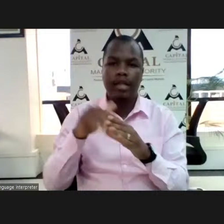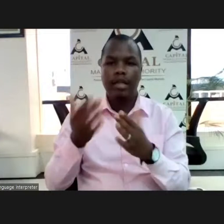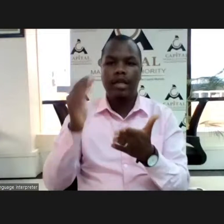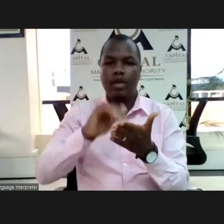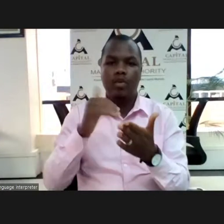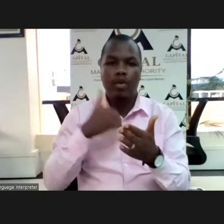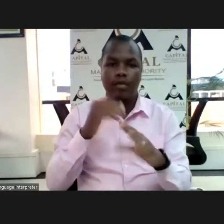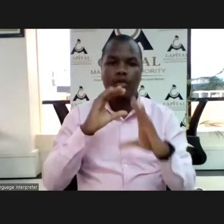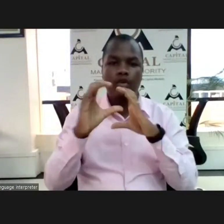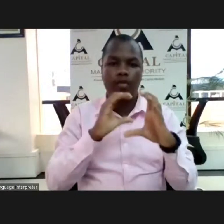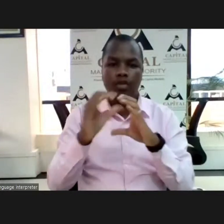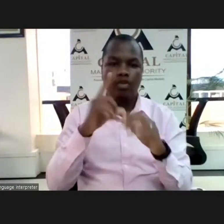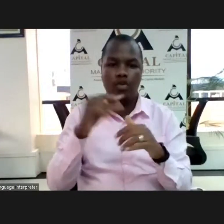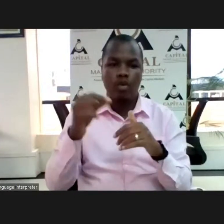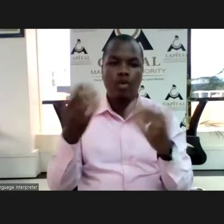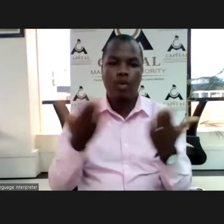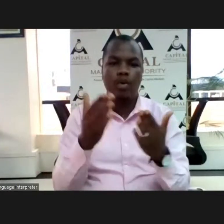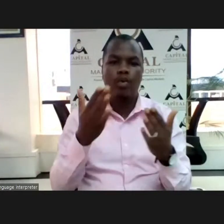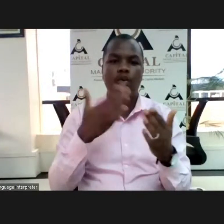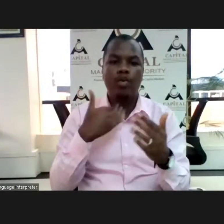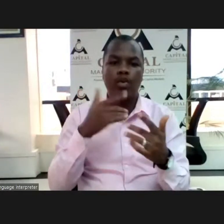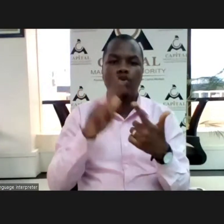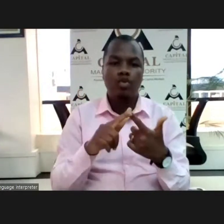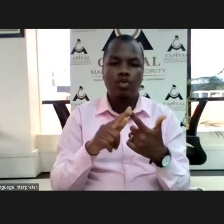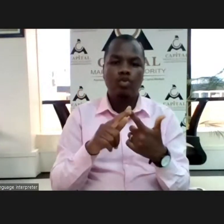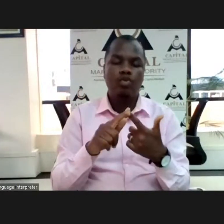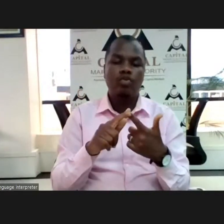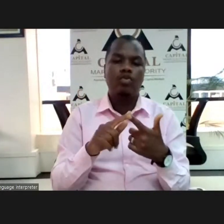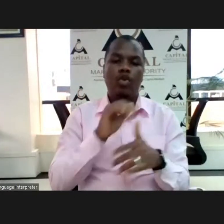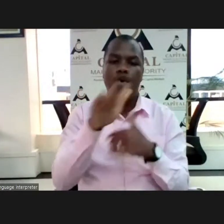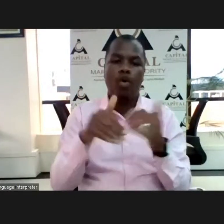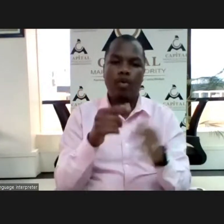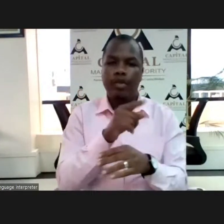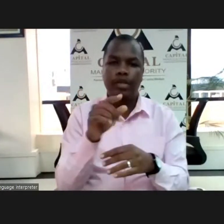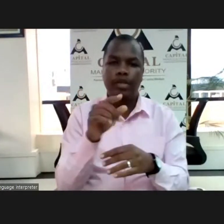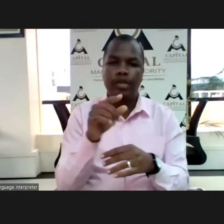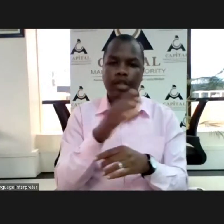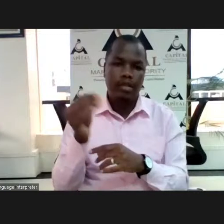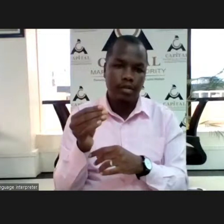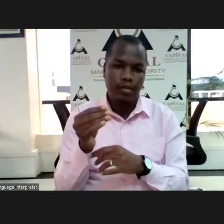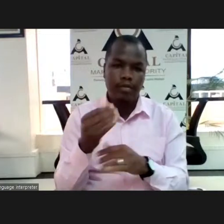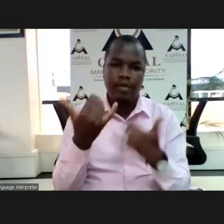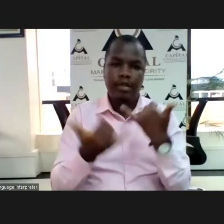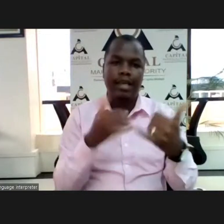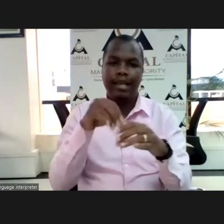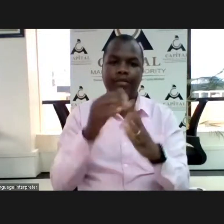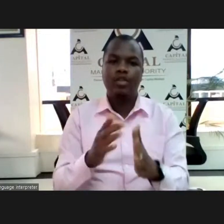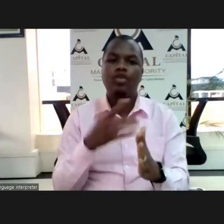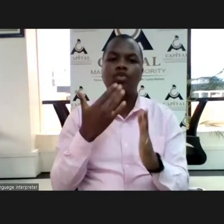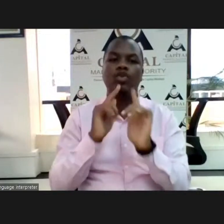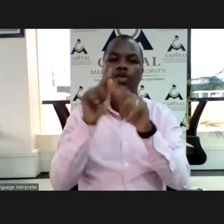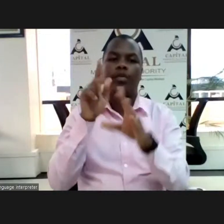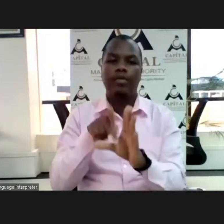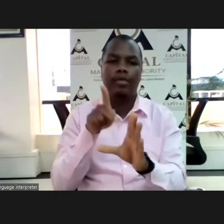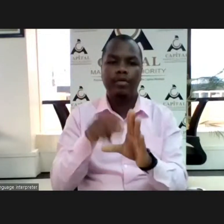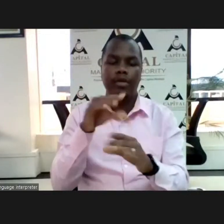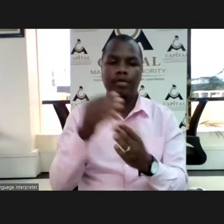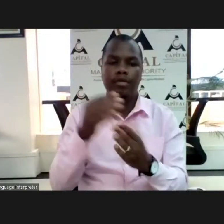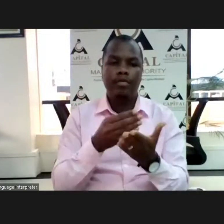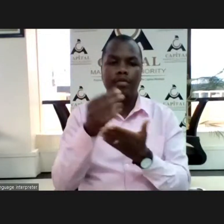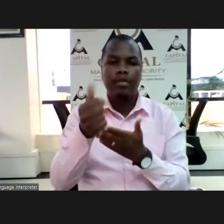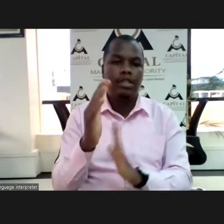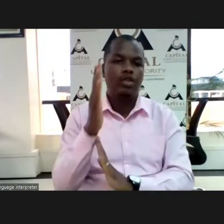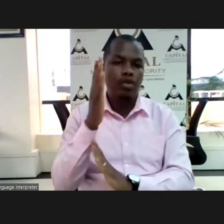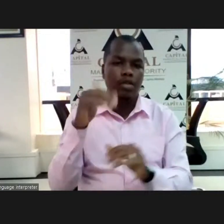have a conversation going where we want to pull in all these youth and young investors who want to come and participate and buy securities